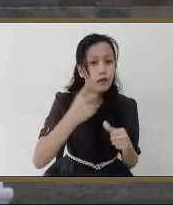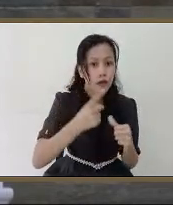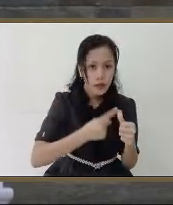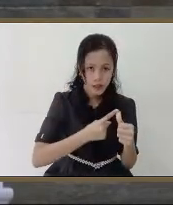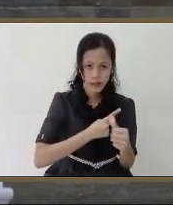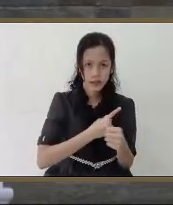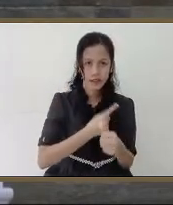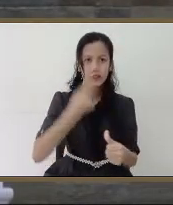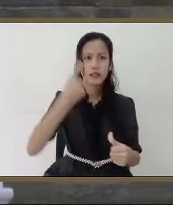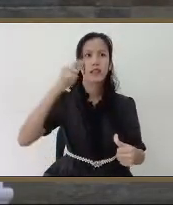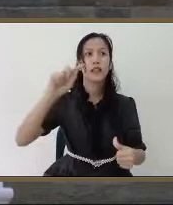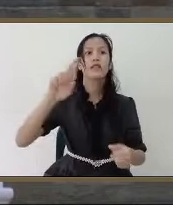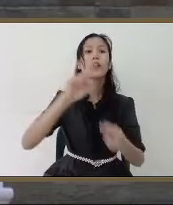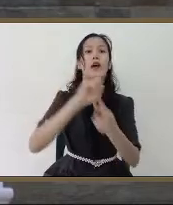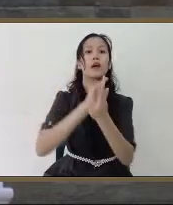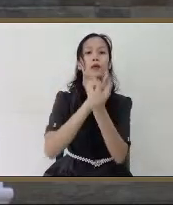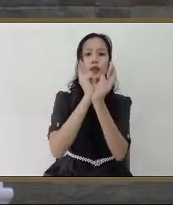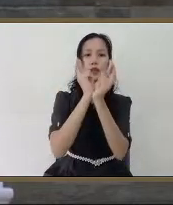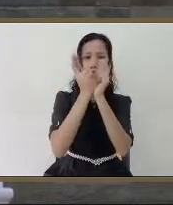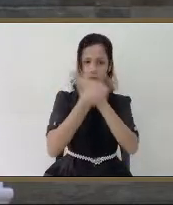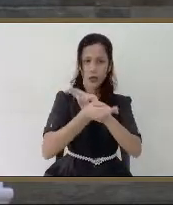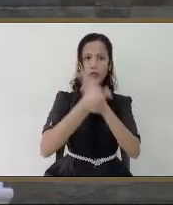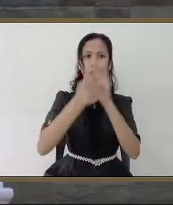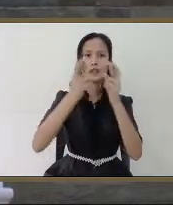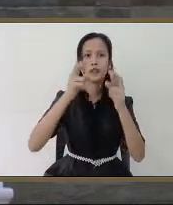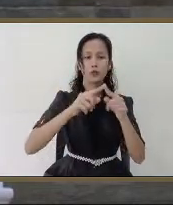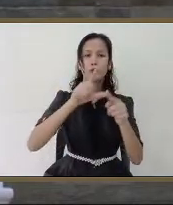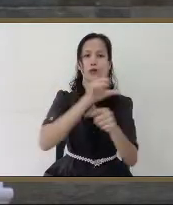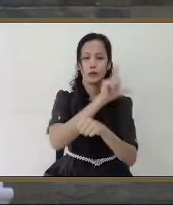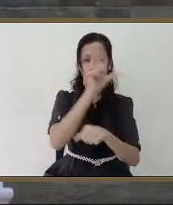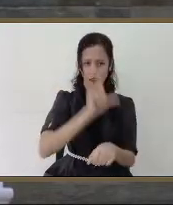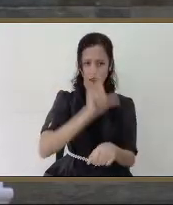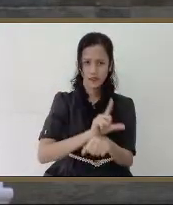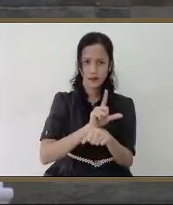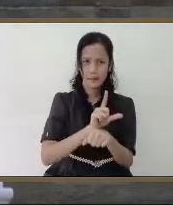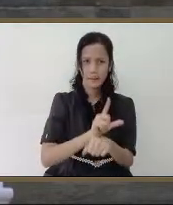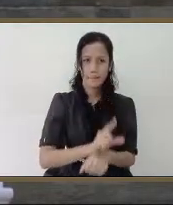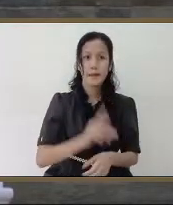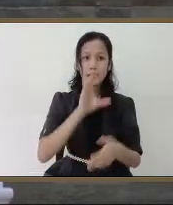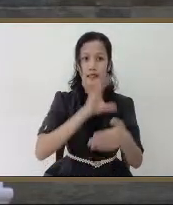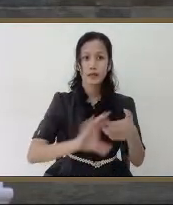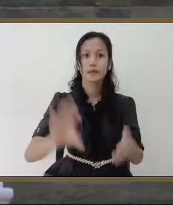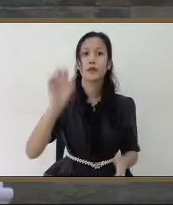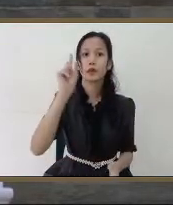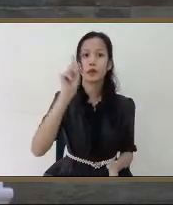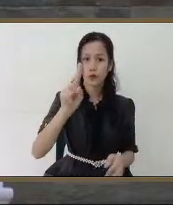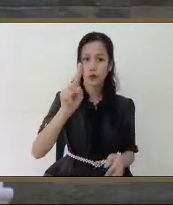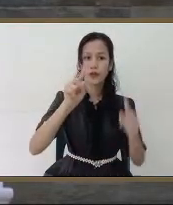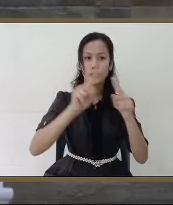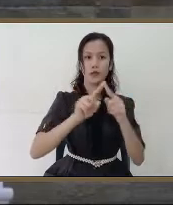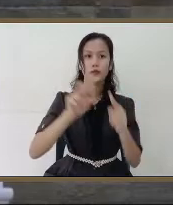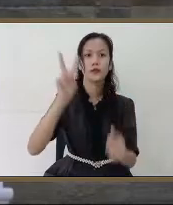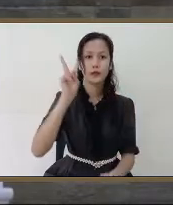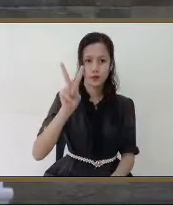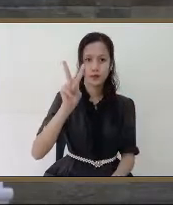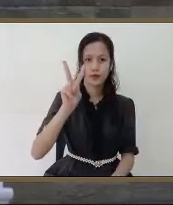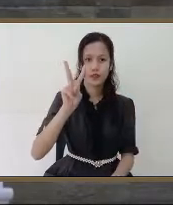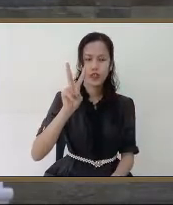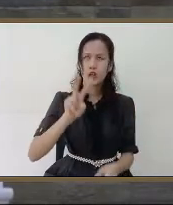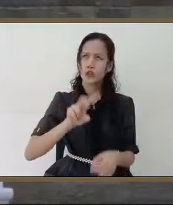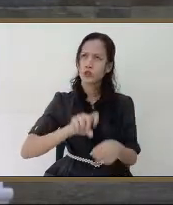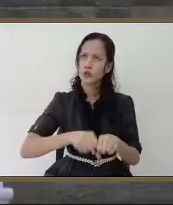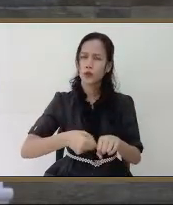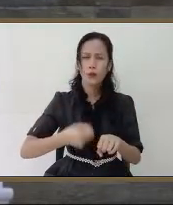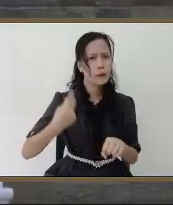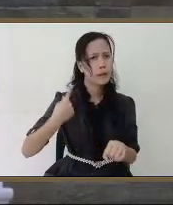return to the land. Okay? Inuulit ko po. It is the return to the land. Okay? So ano po yung mga nakapaloob